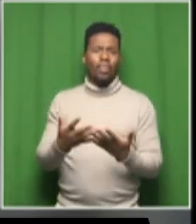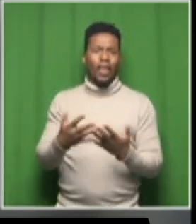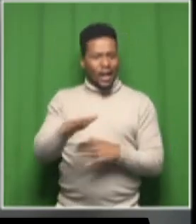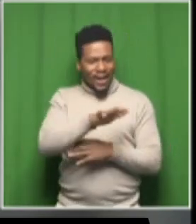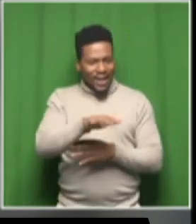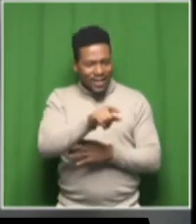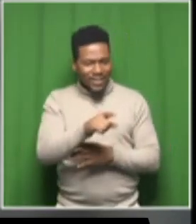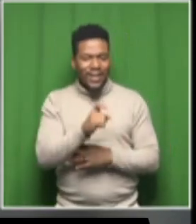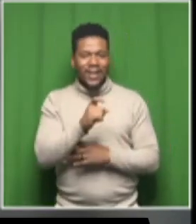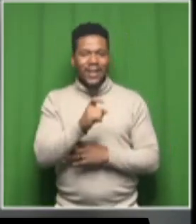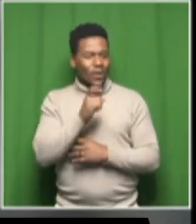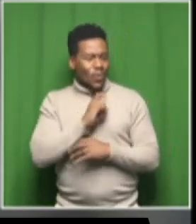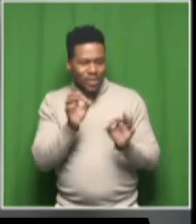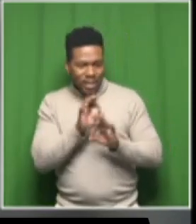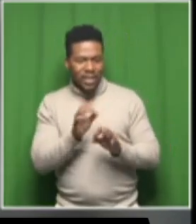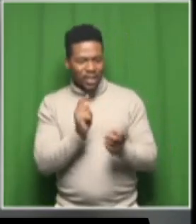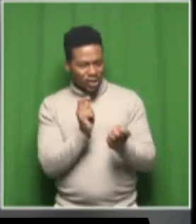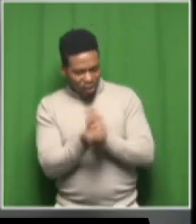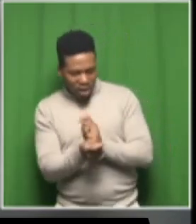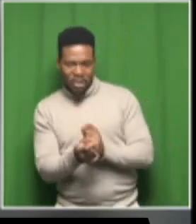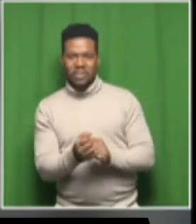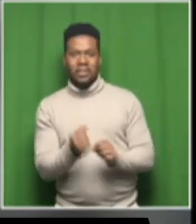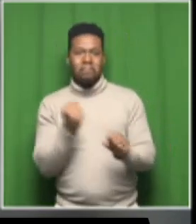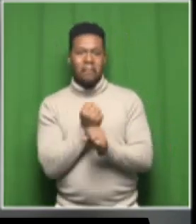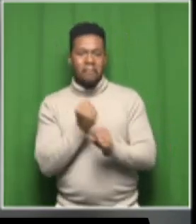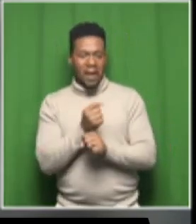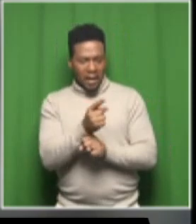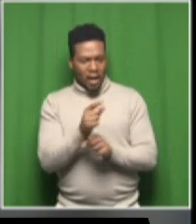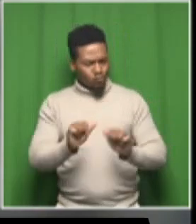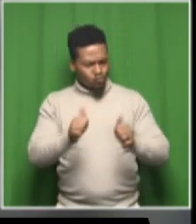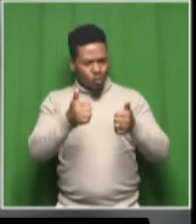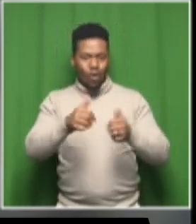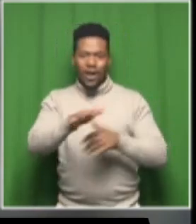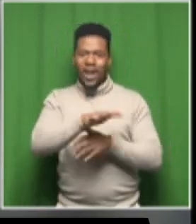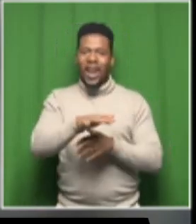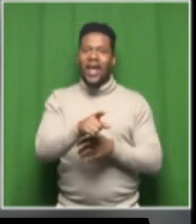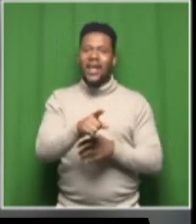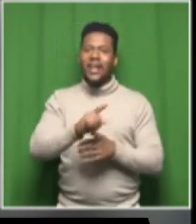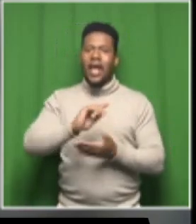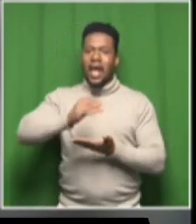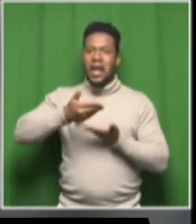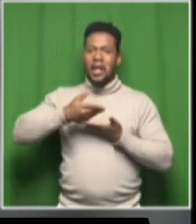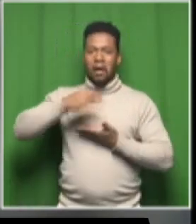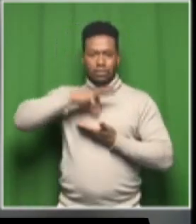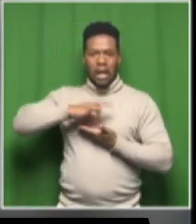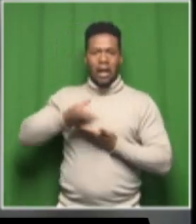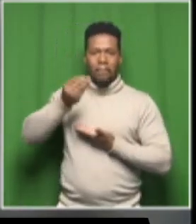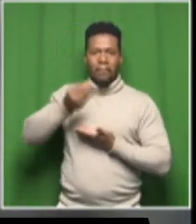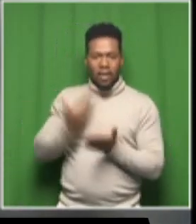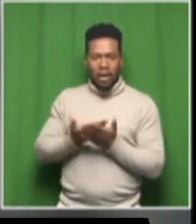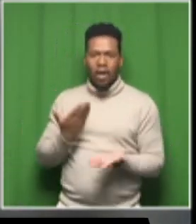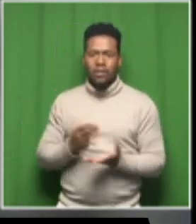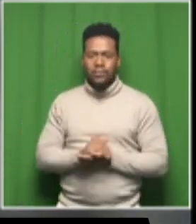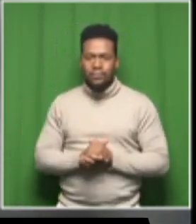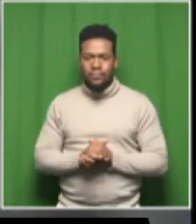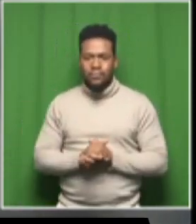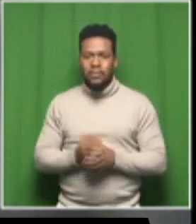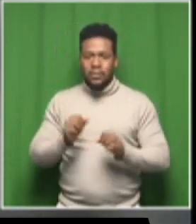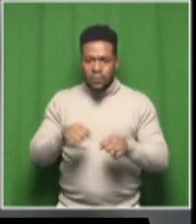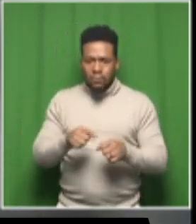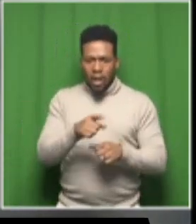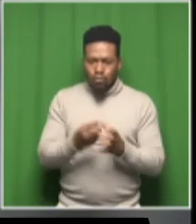arable land that provides high yields and where people can earn an income. And from that, they can grow, they can even do things